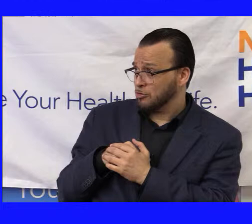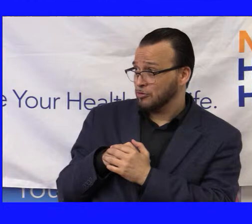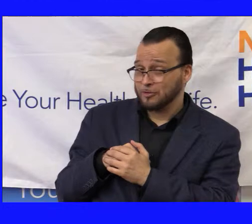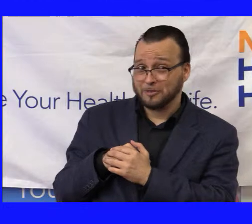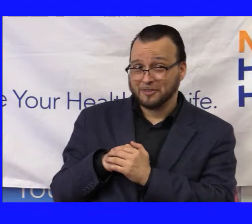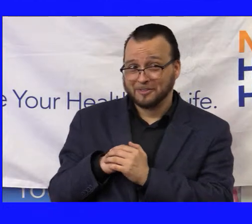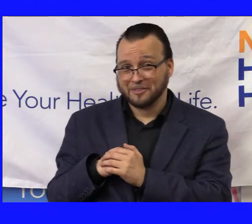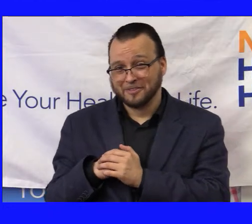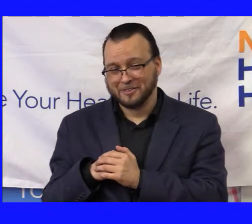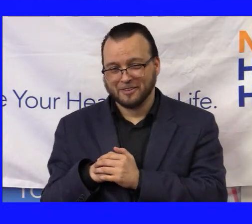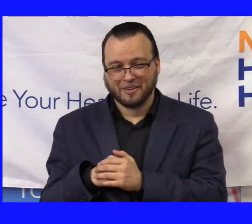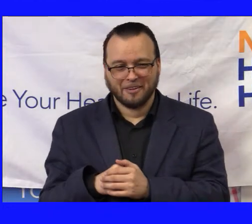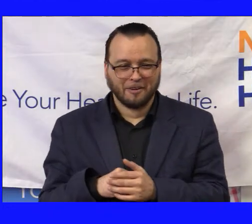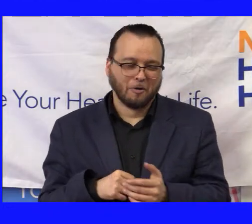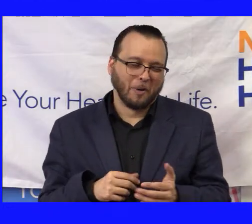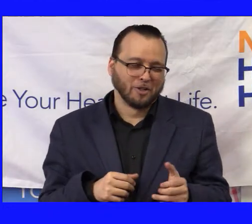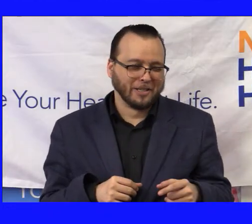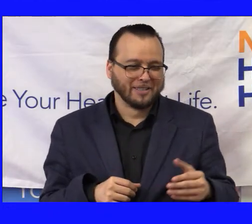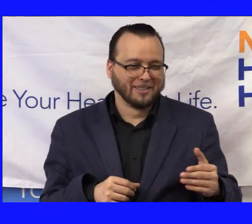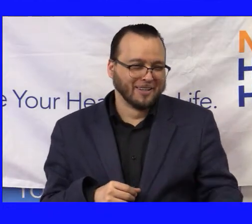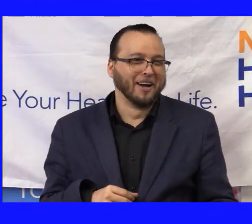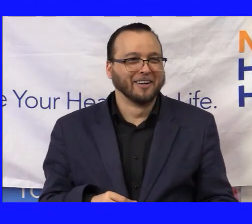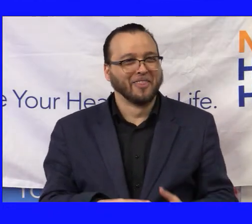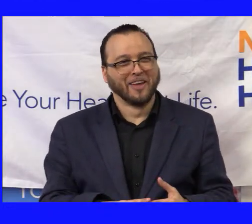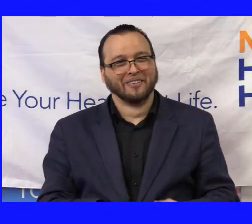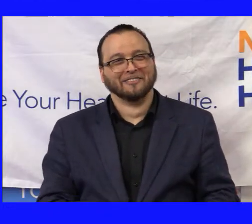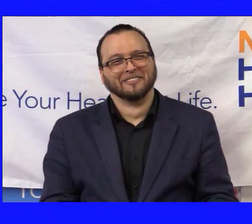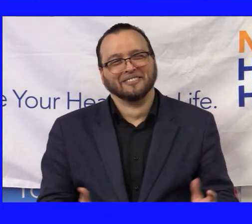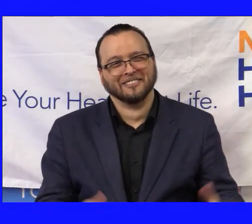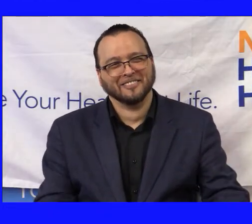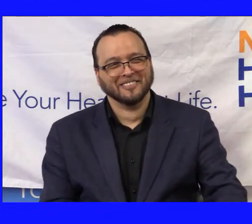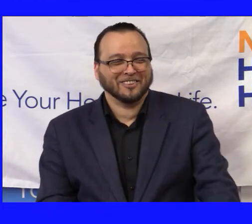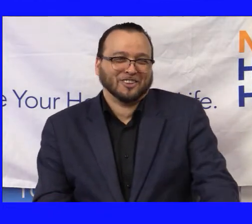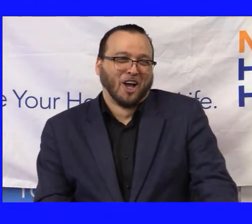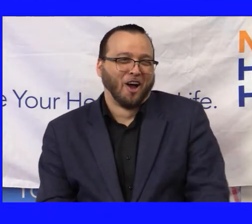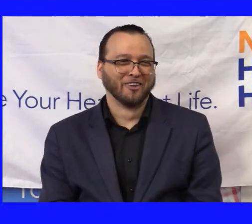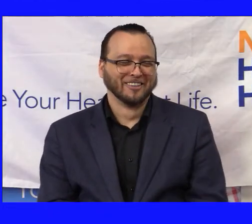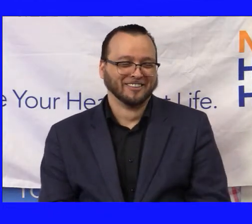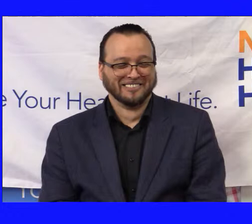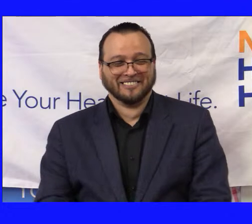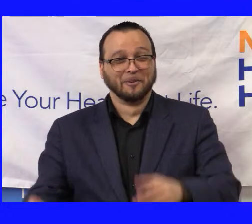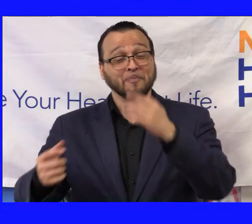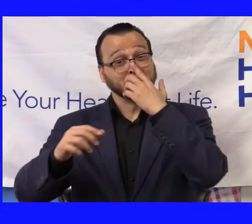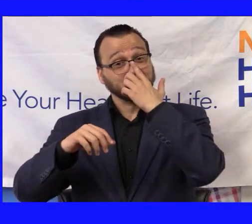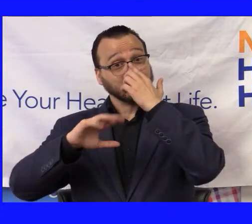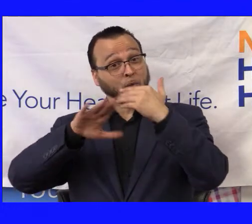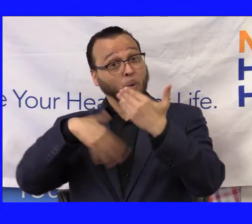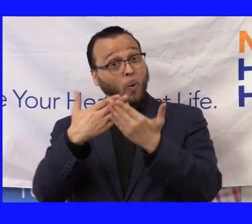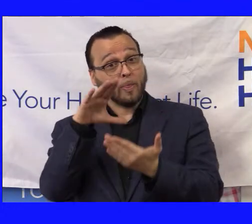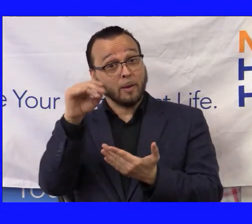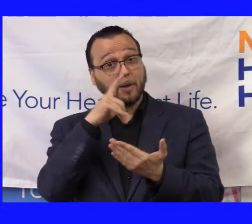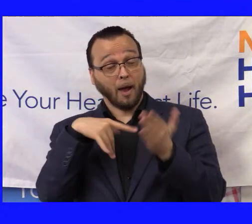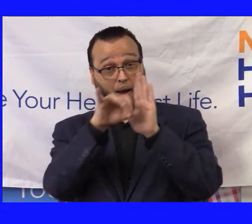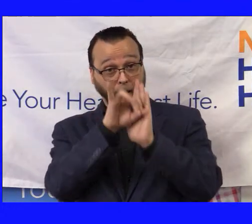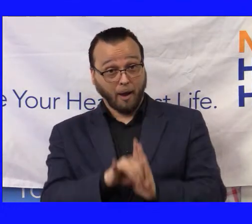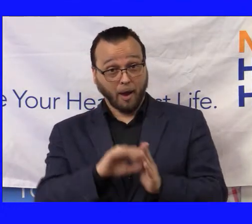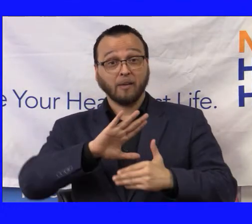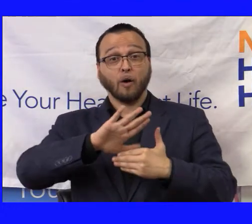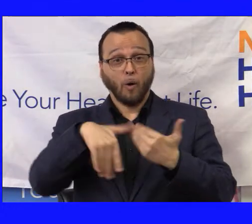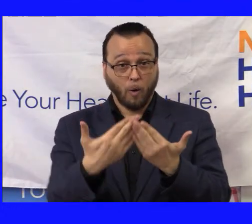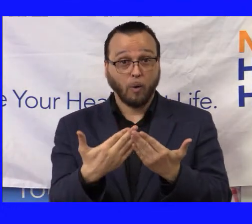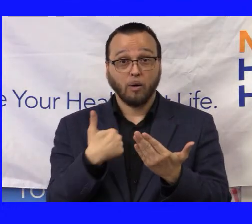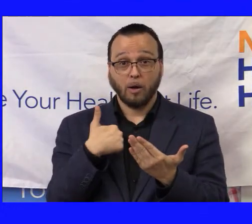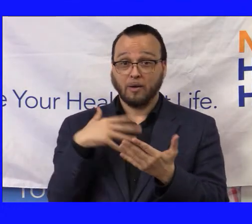Sure. On here, all of the firms that identified have all been entered into contract. So they are part